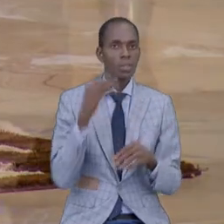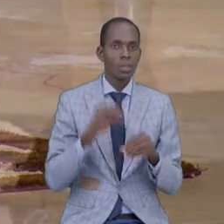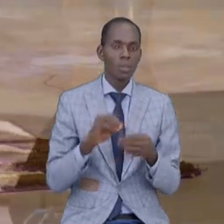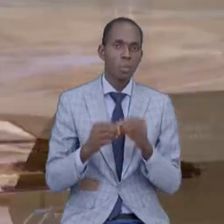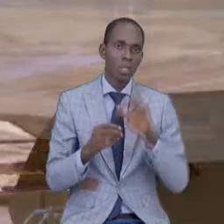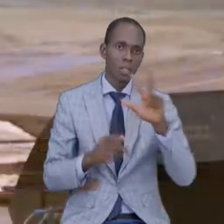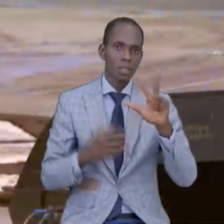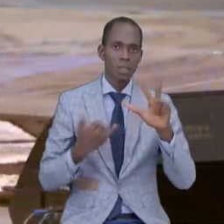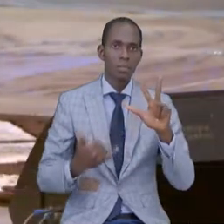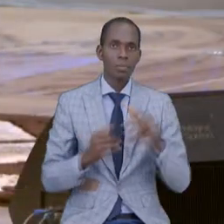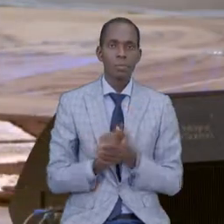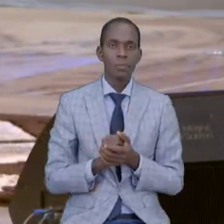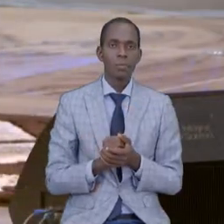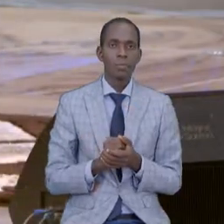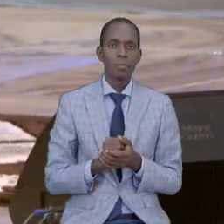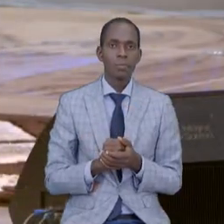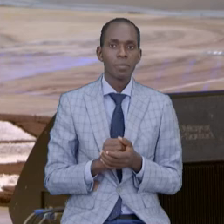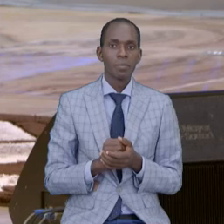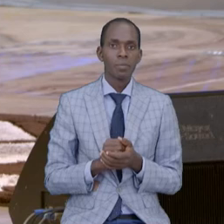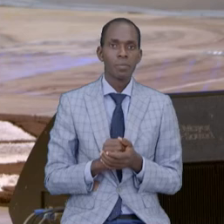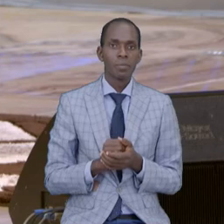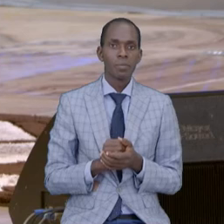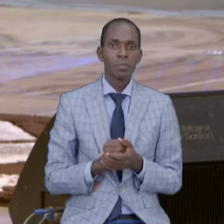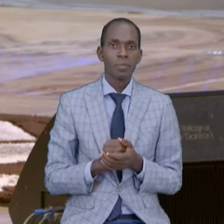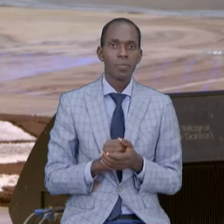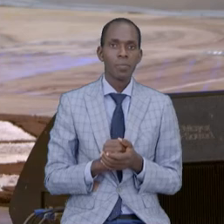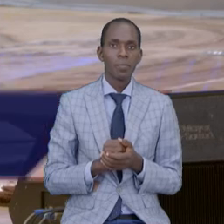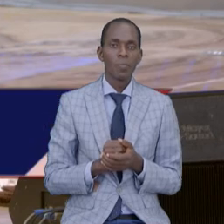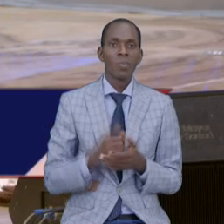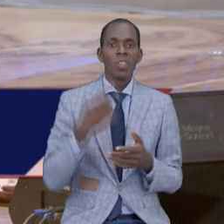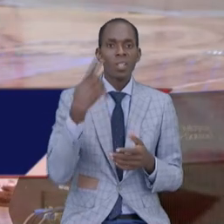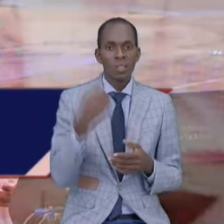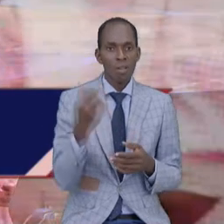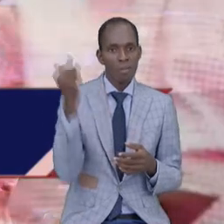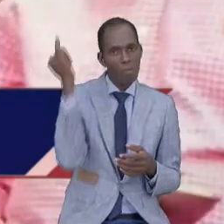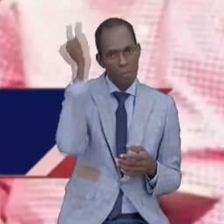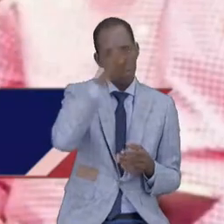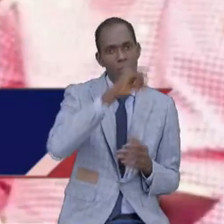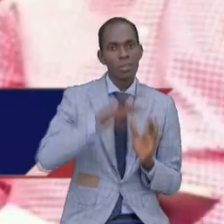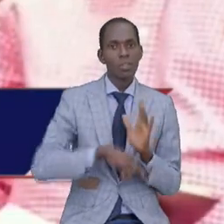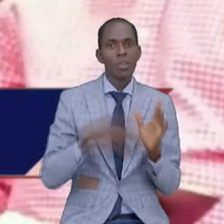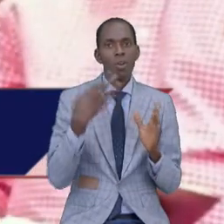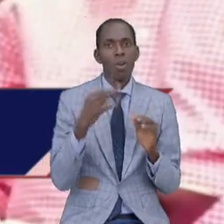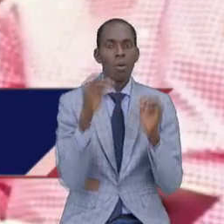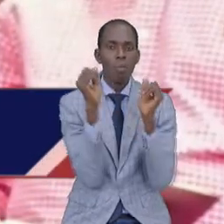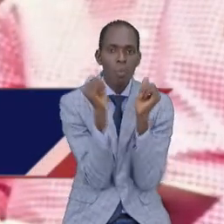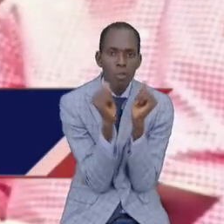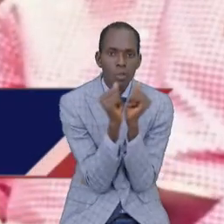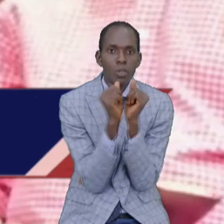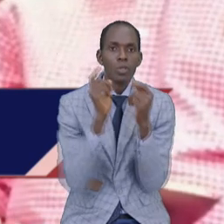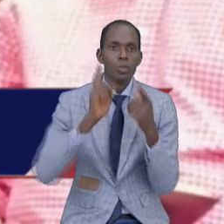three here. Number three, the folly of bondage to